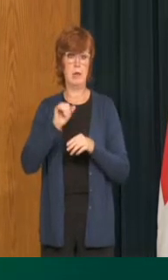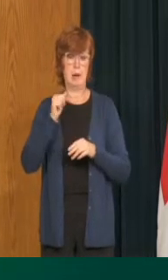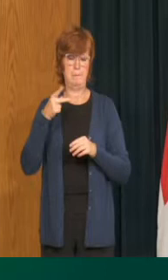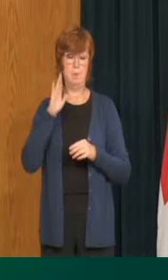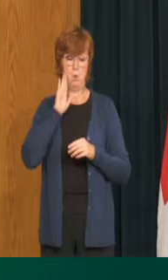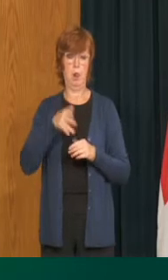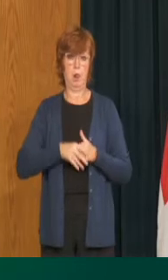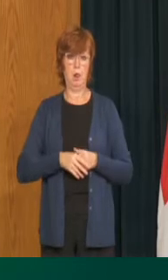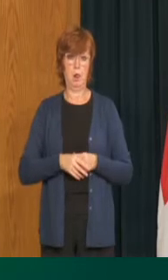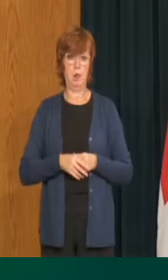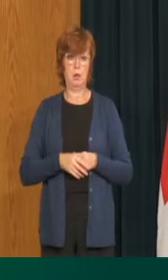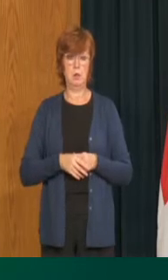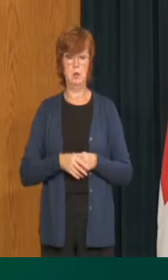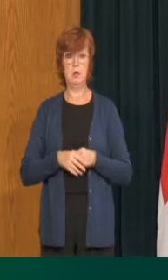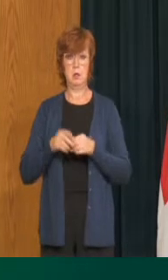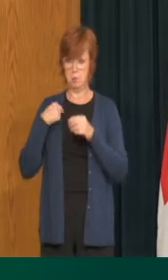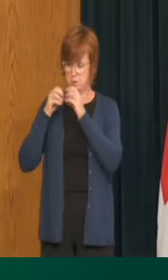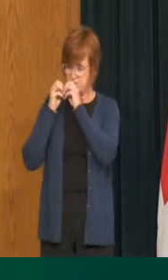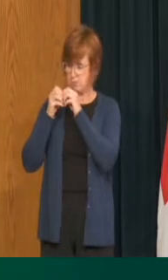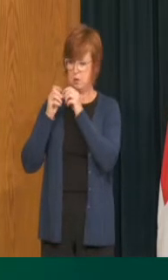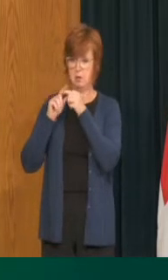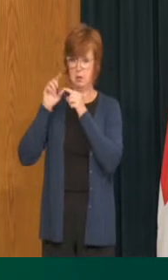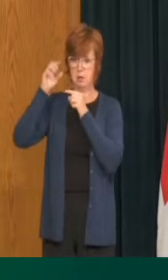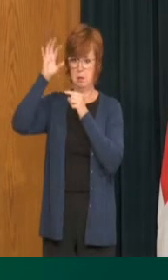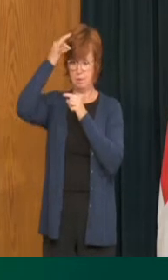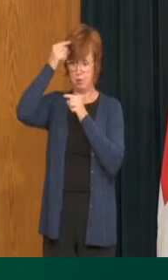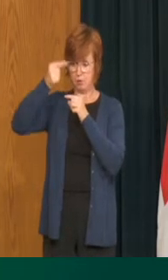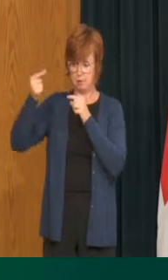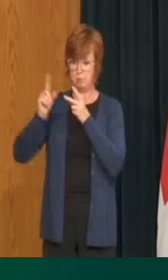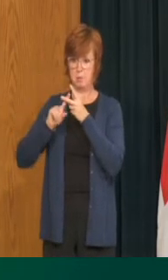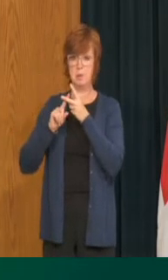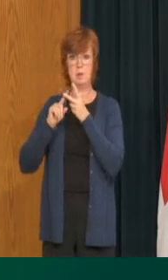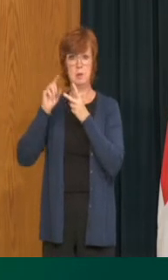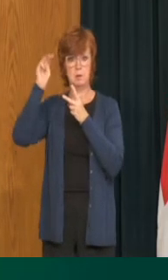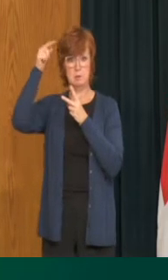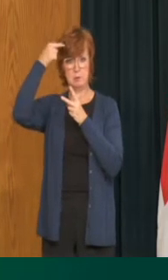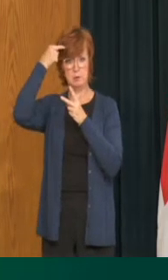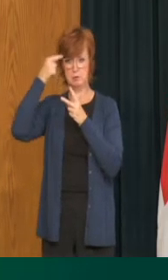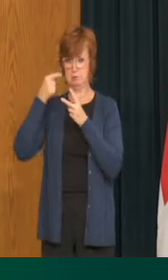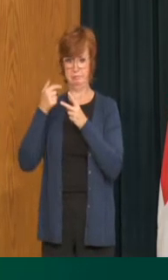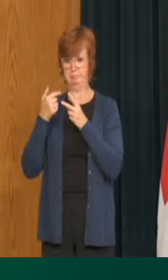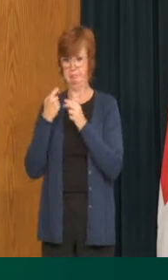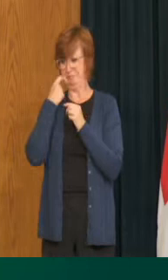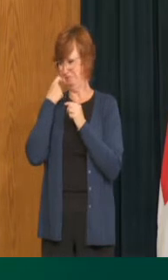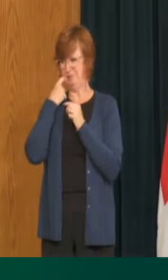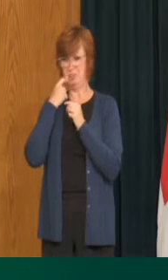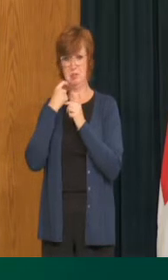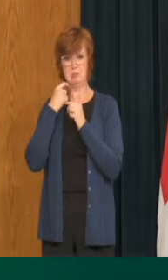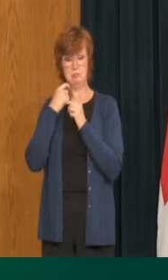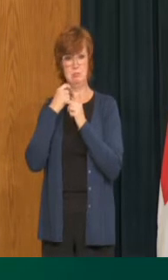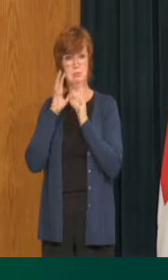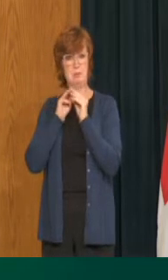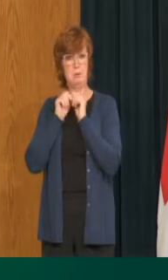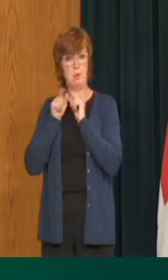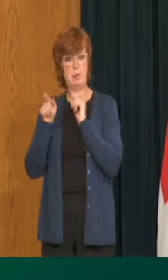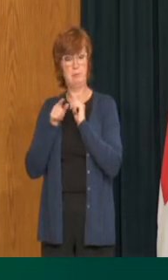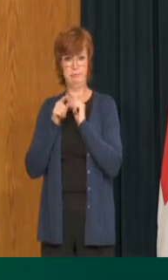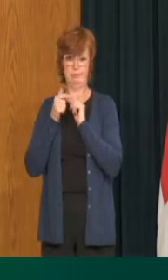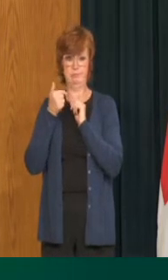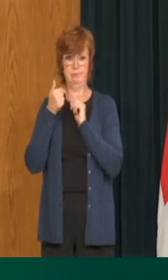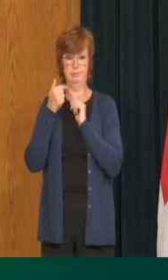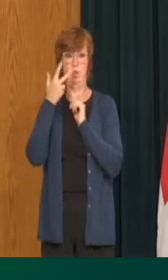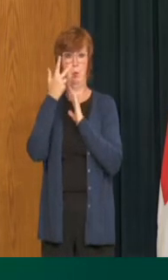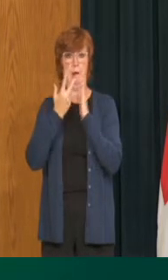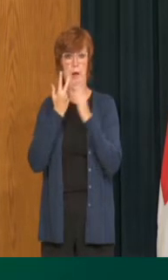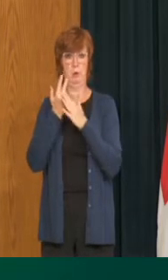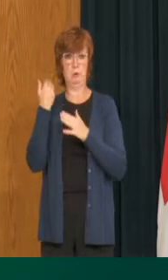had consultations and briefings with the minister as recently as a couple of hours ago. So we will be moving forward with this. We hope